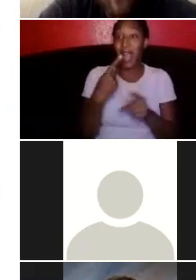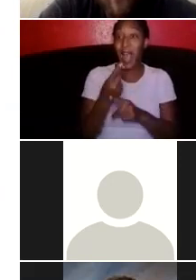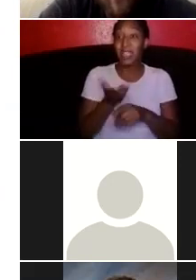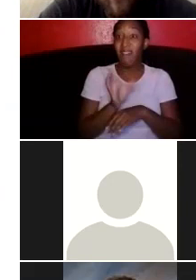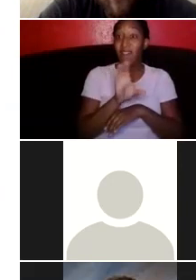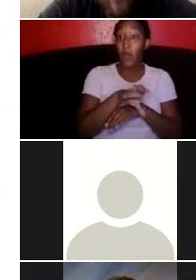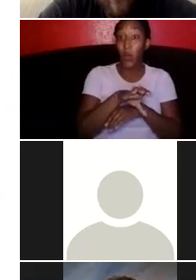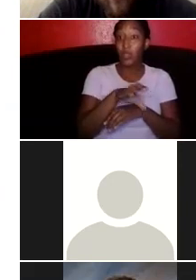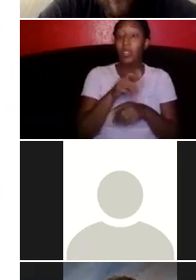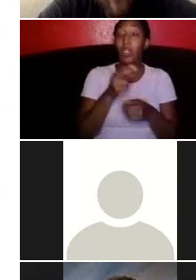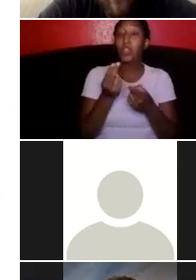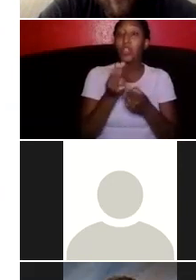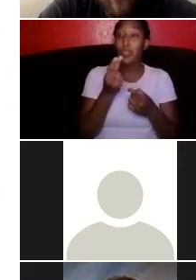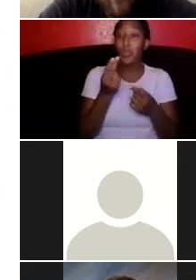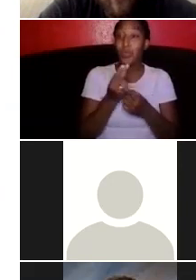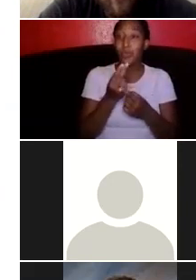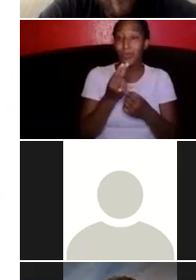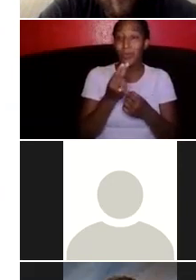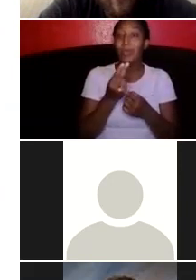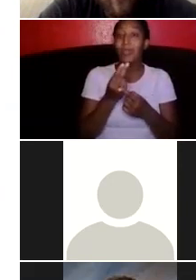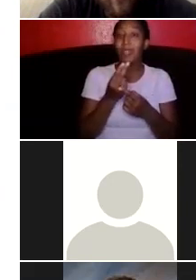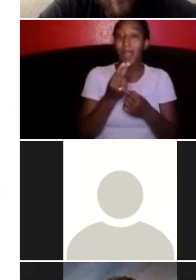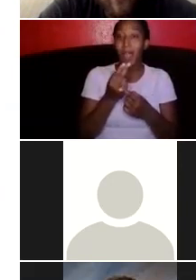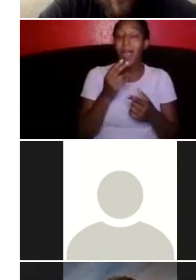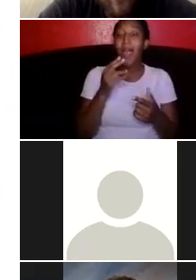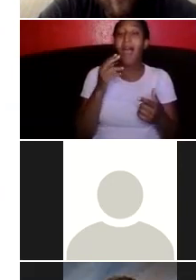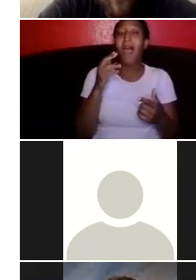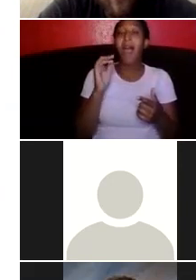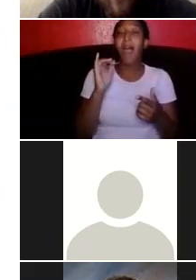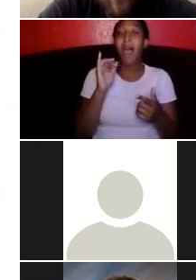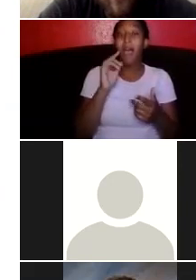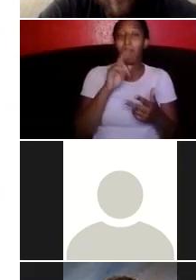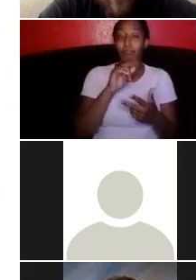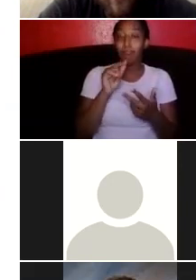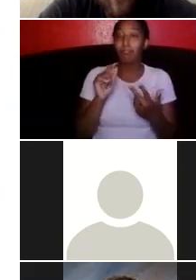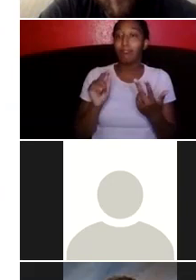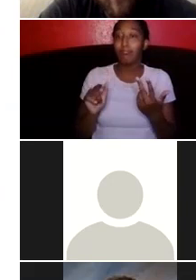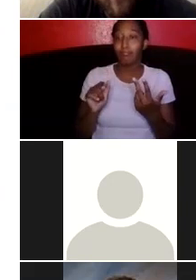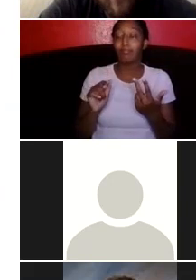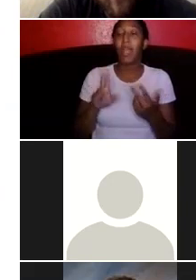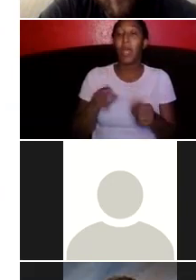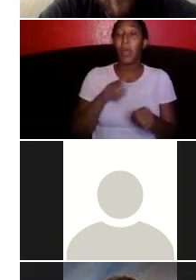using Newton's laws to help you understand forces and how they affect motion.